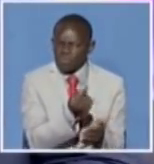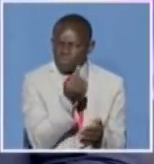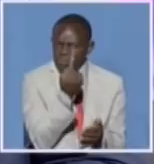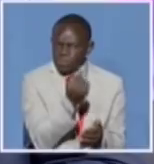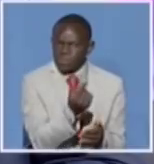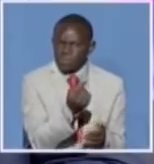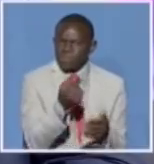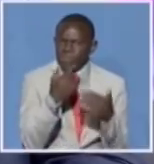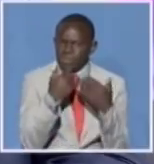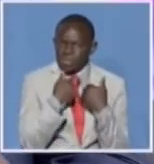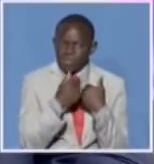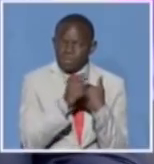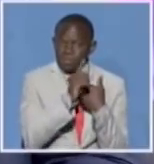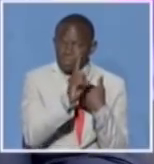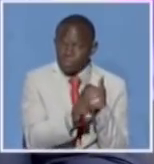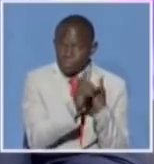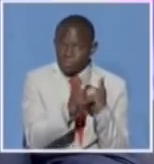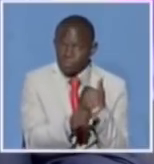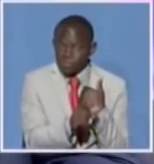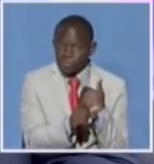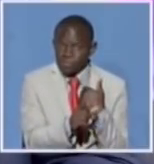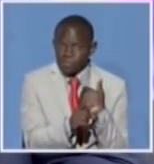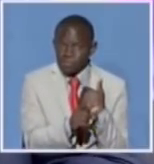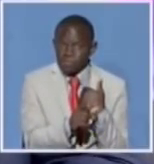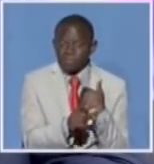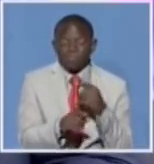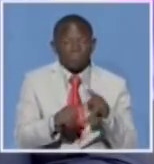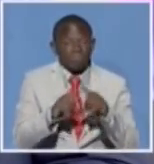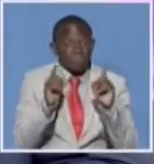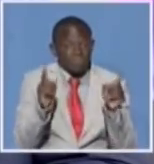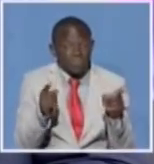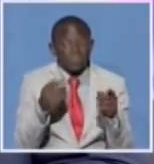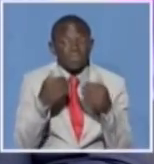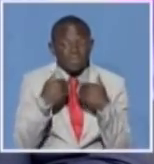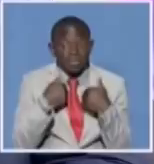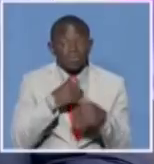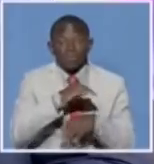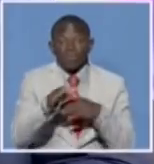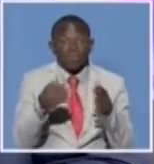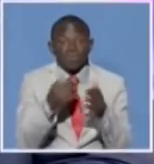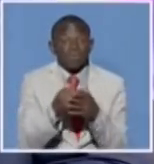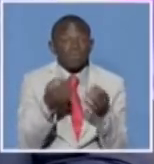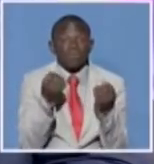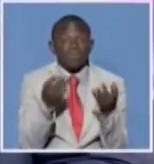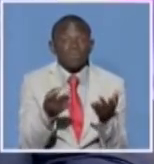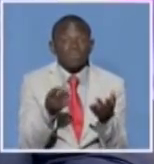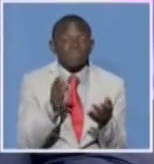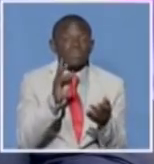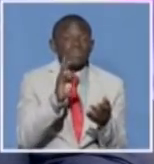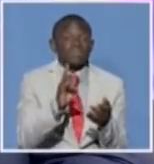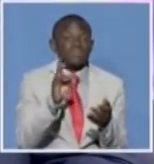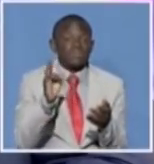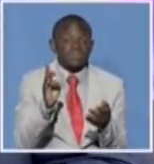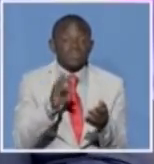We note that here we are talking of 77 against 3,000 centers. However,